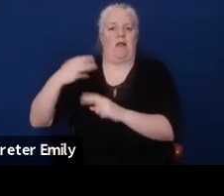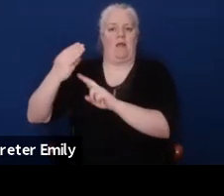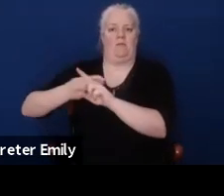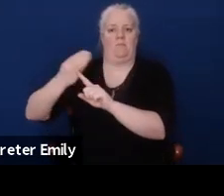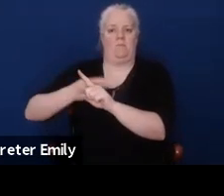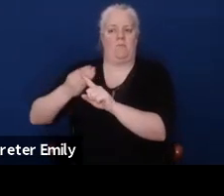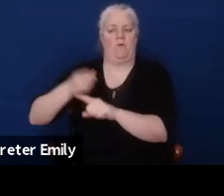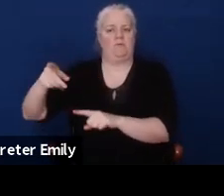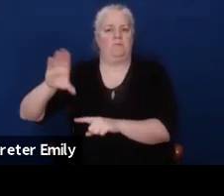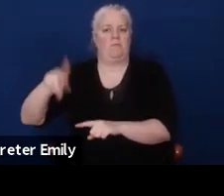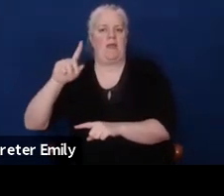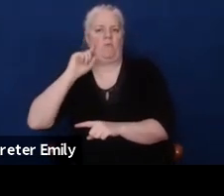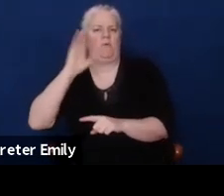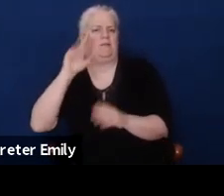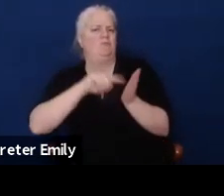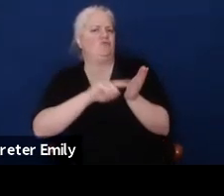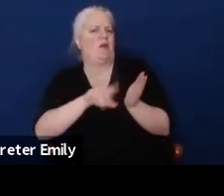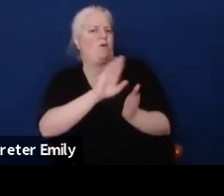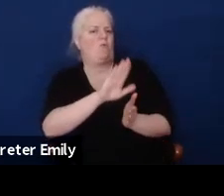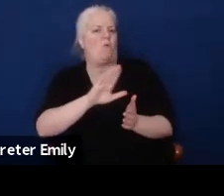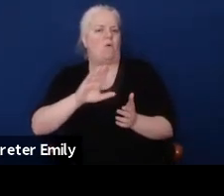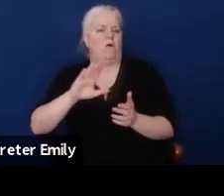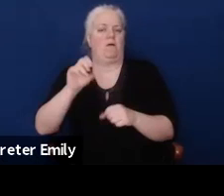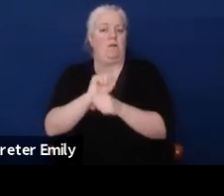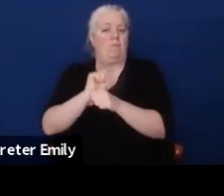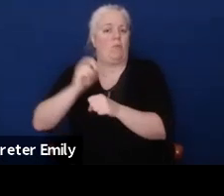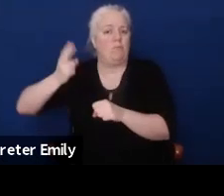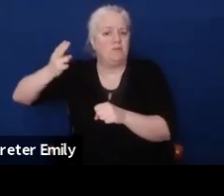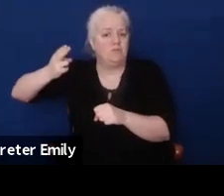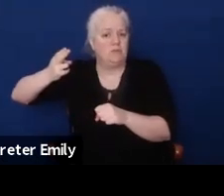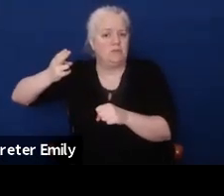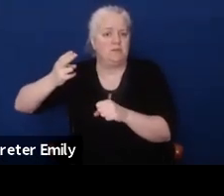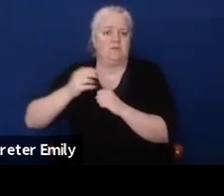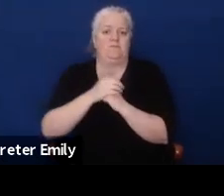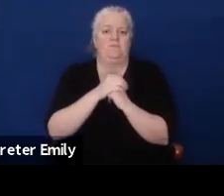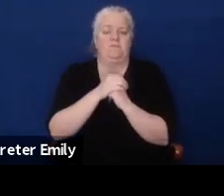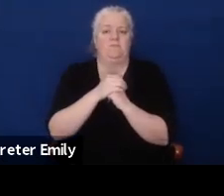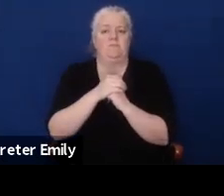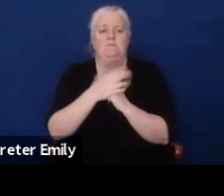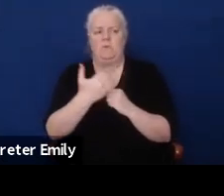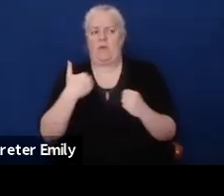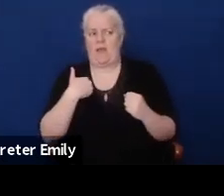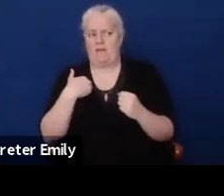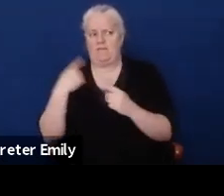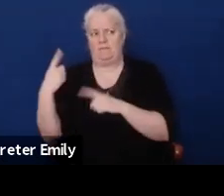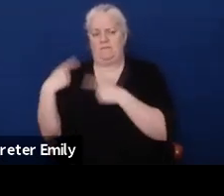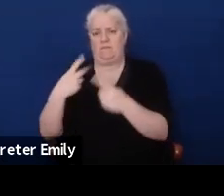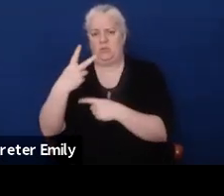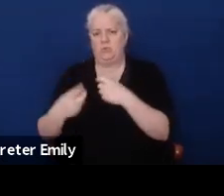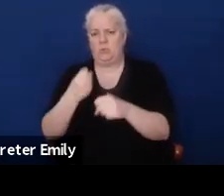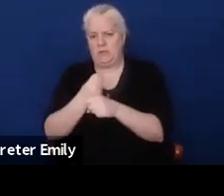employment history. They look for at least 2 consecutive years of employment within the same